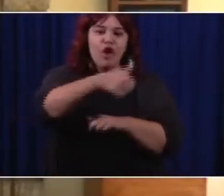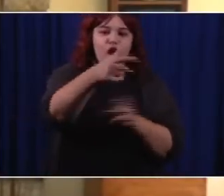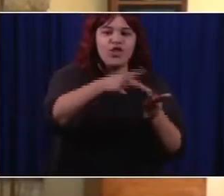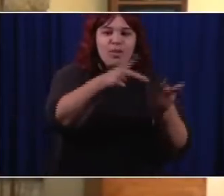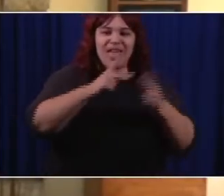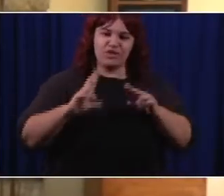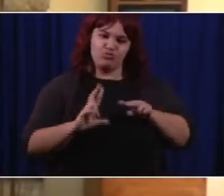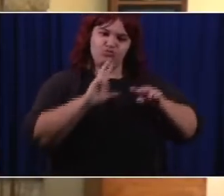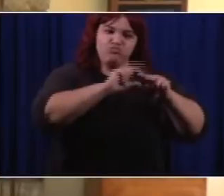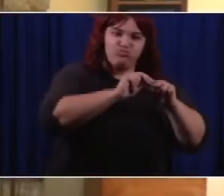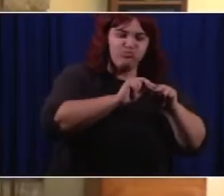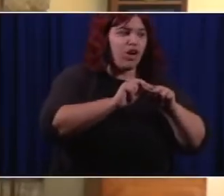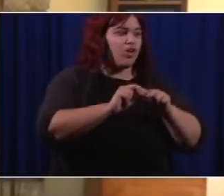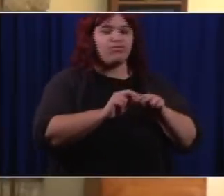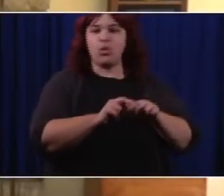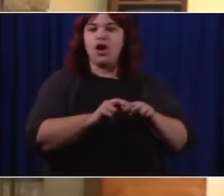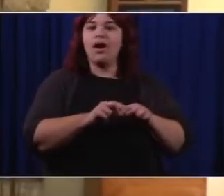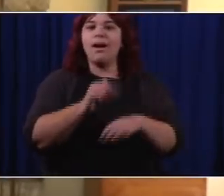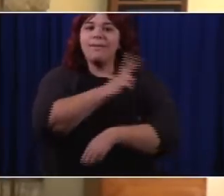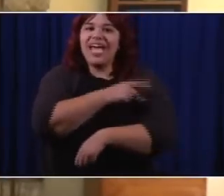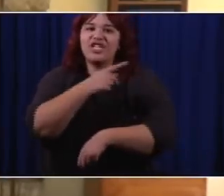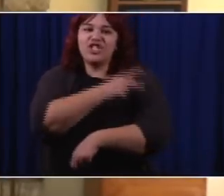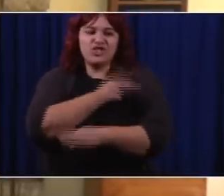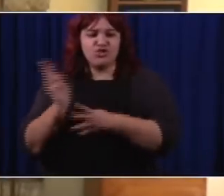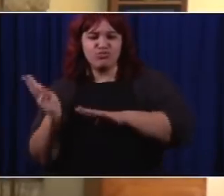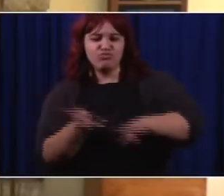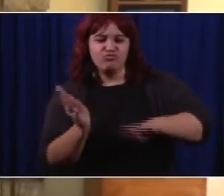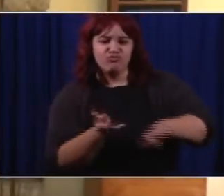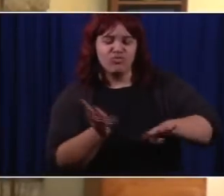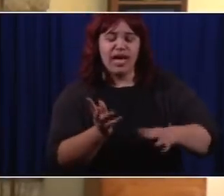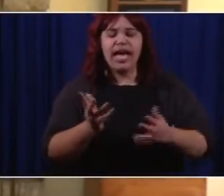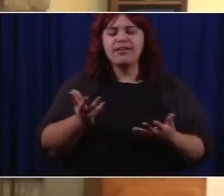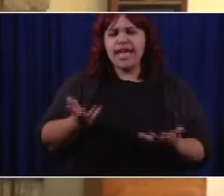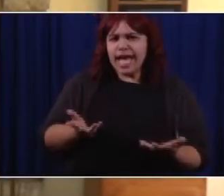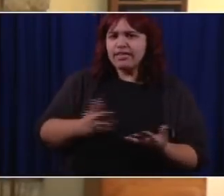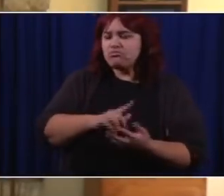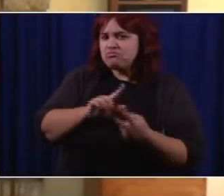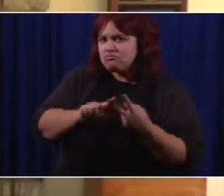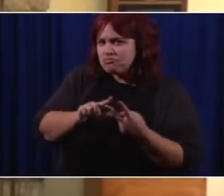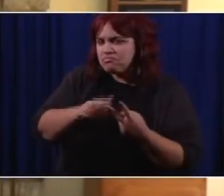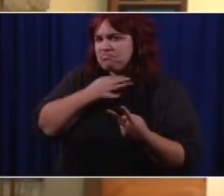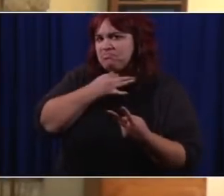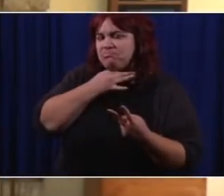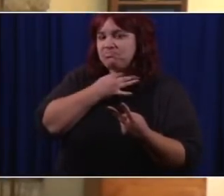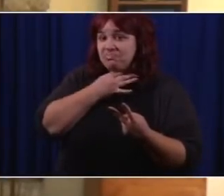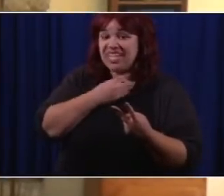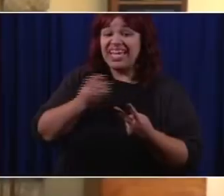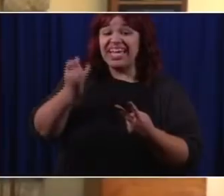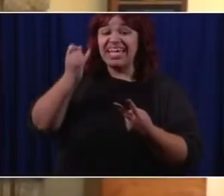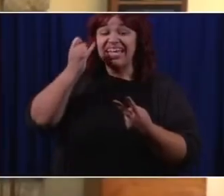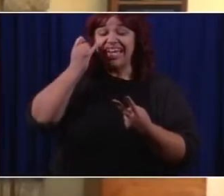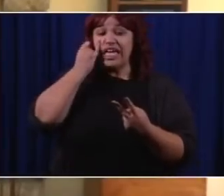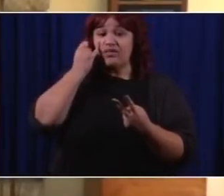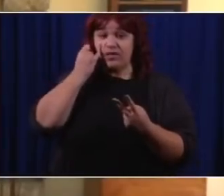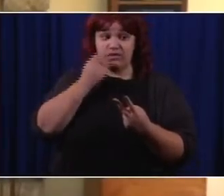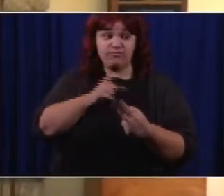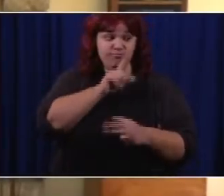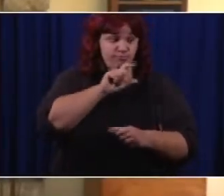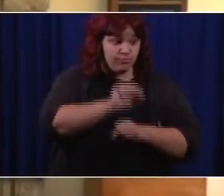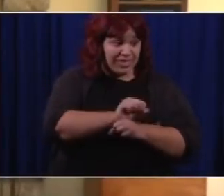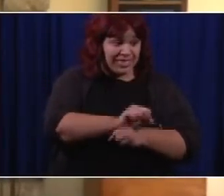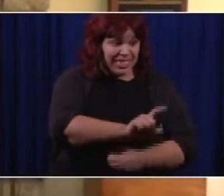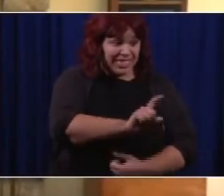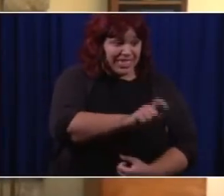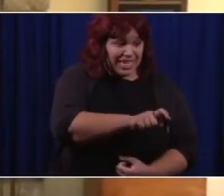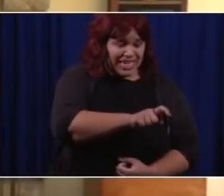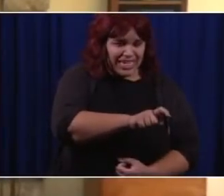anywhere near that? And then in any conversations that you've had, how might that now be managed since